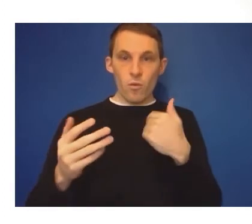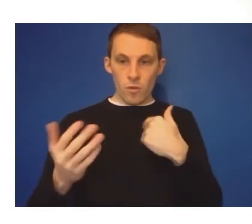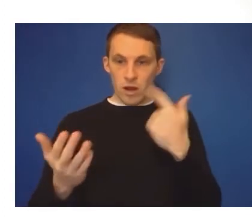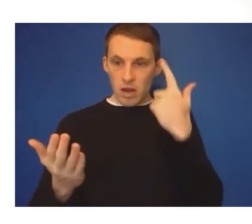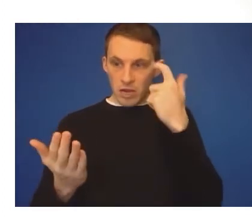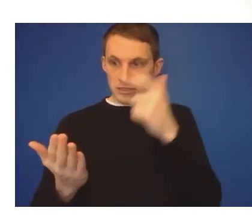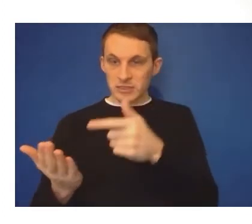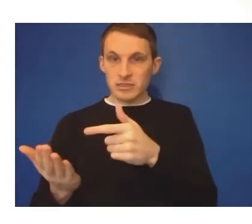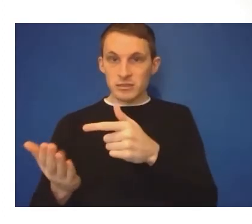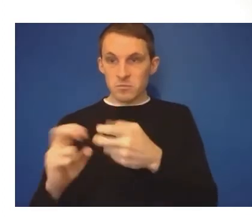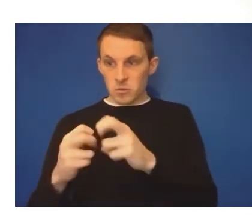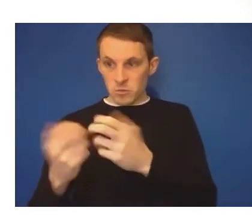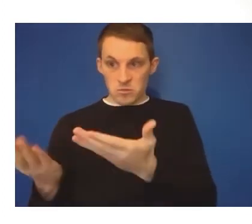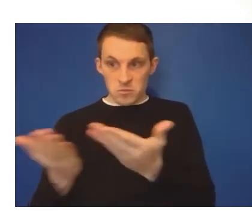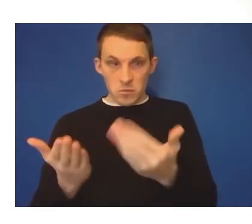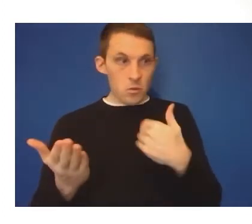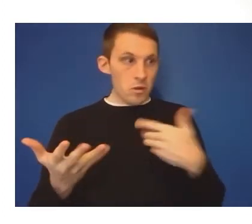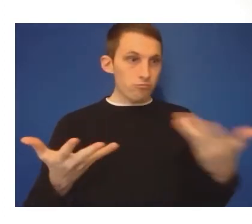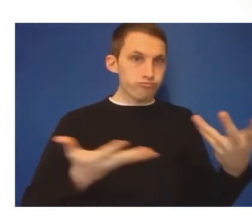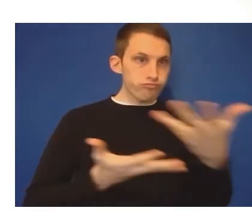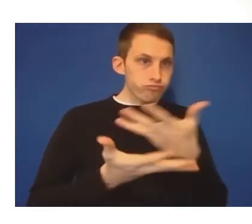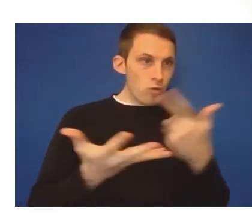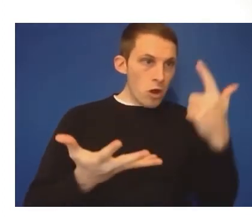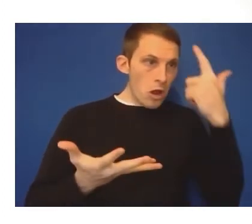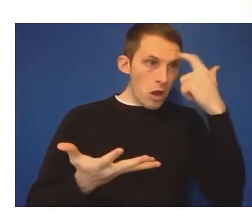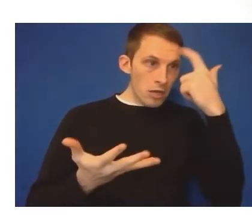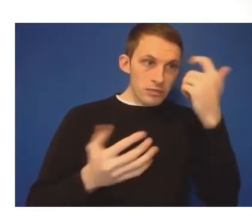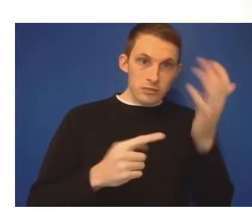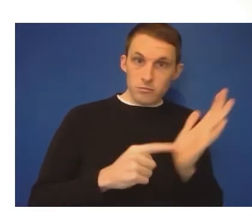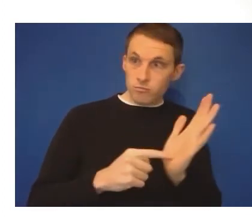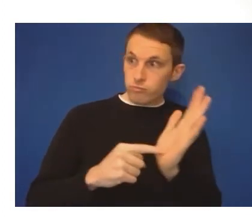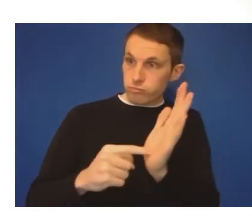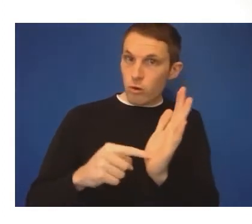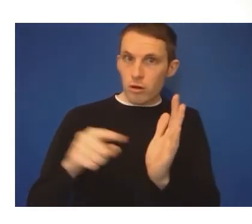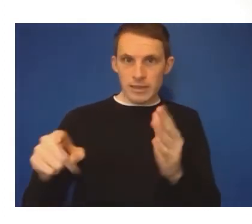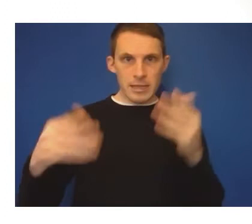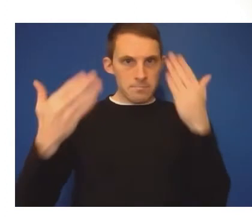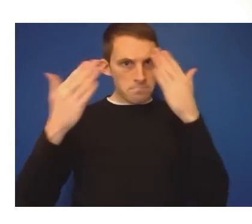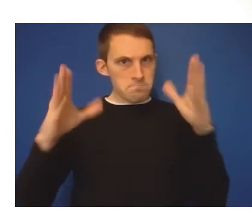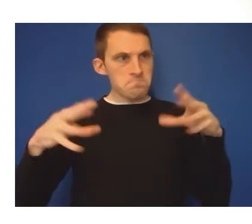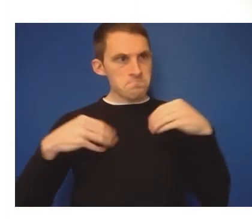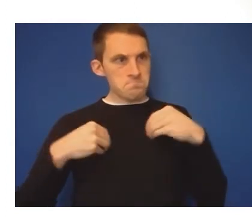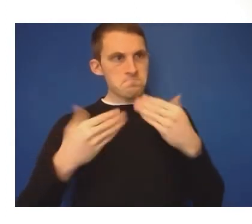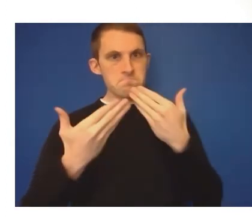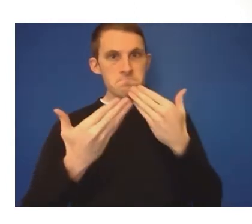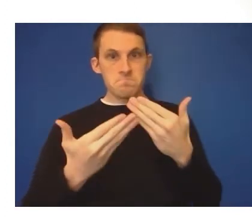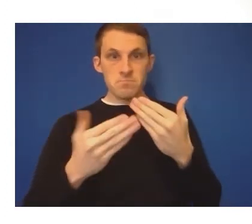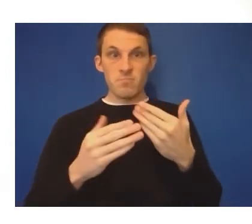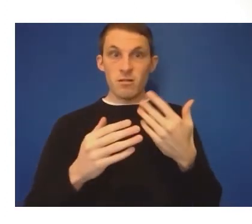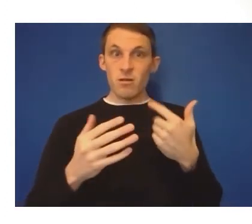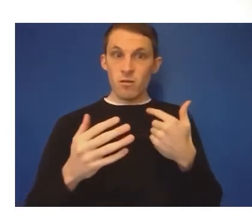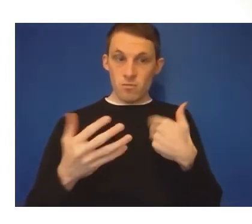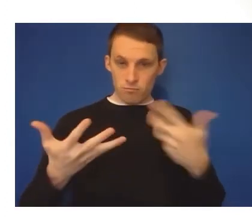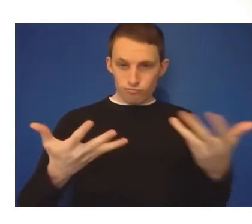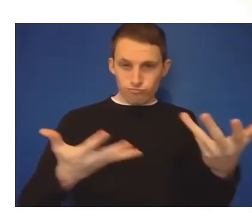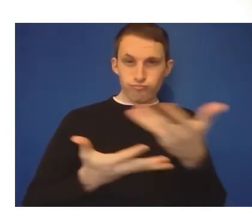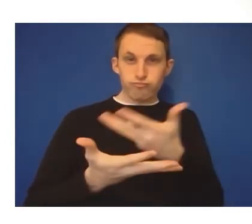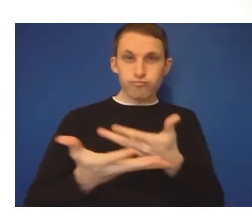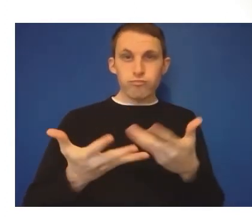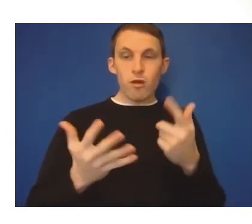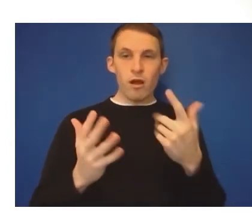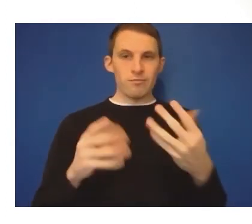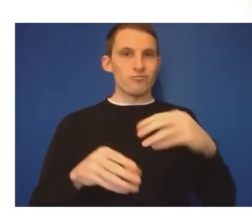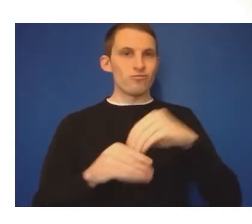for improvements to processes and communication. And they also made a range of additional recommendations that we incorporated into the